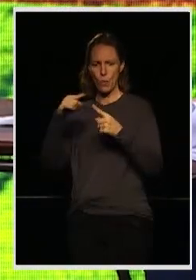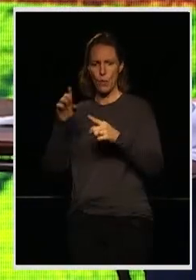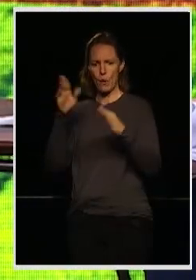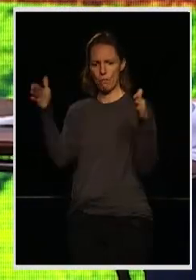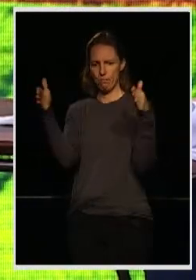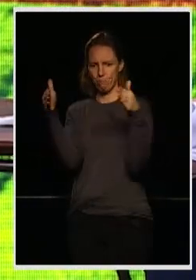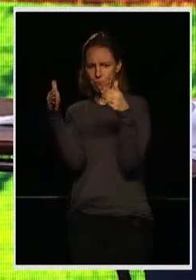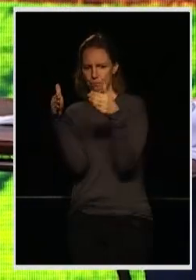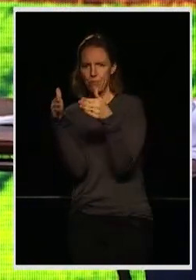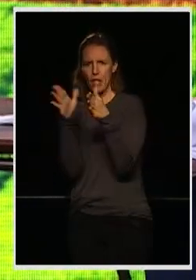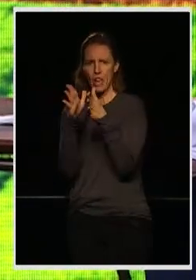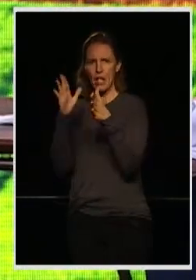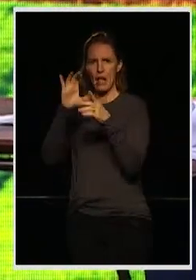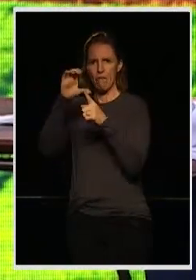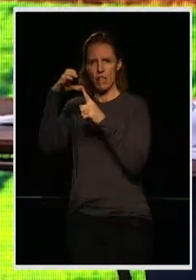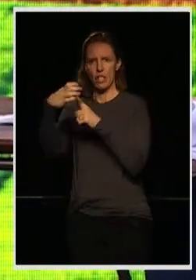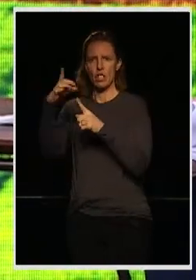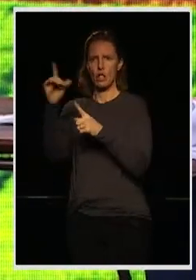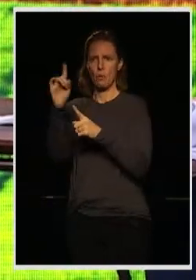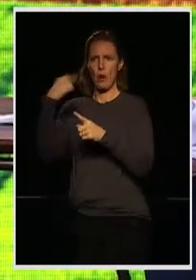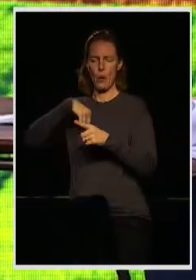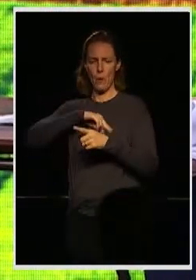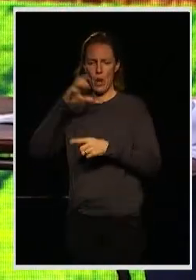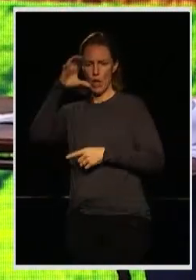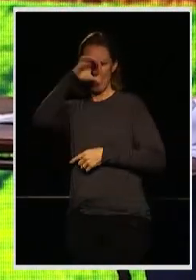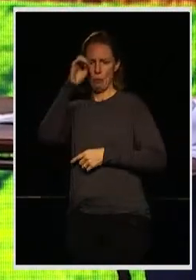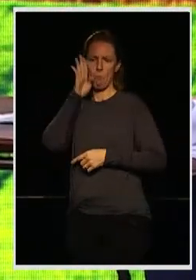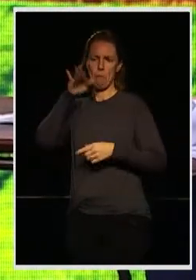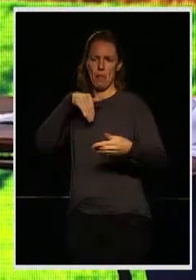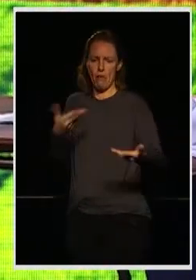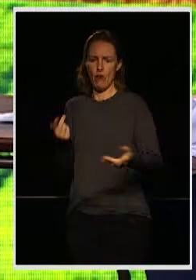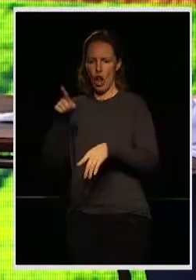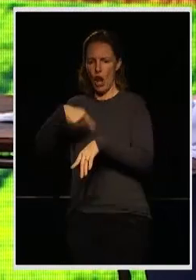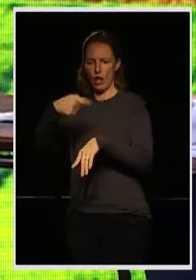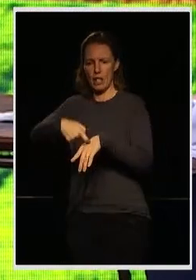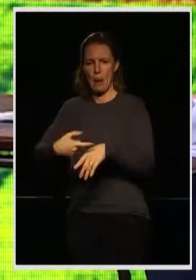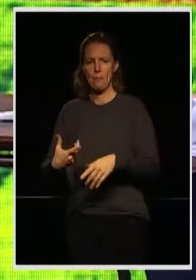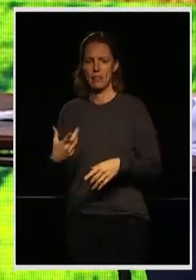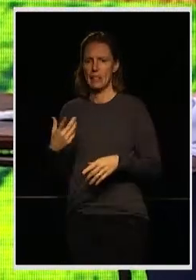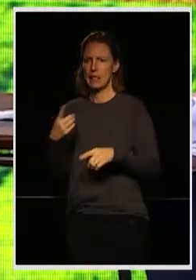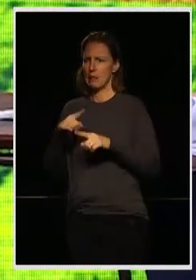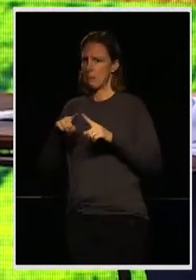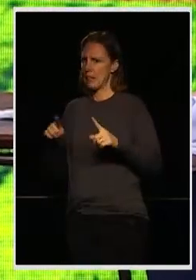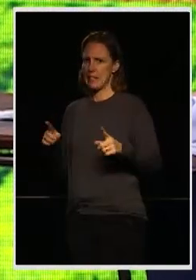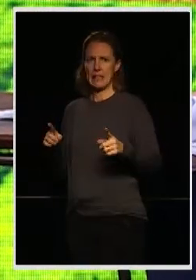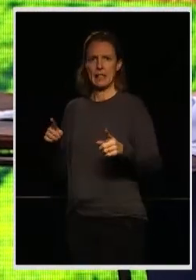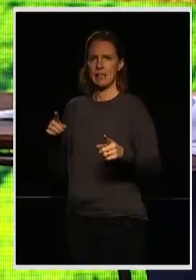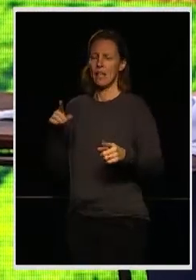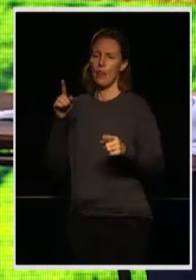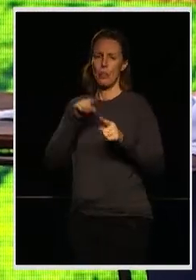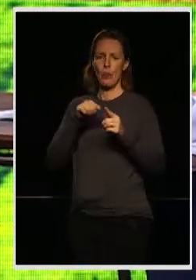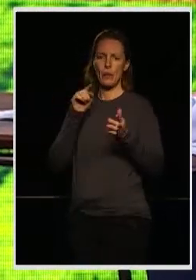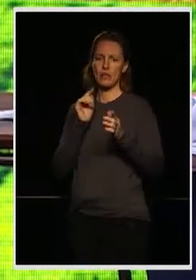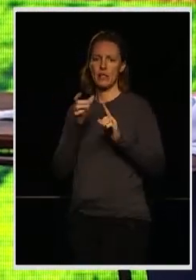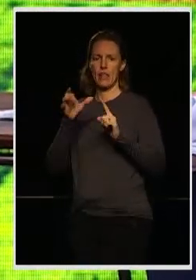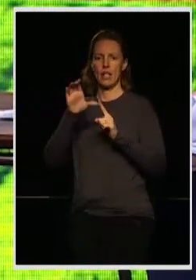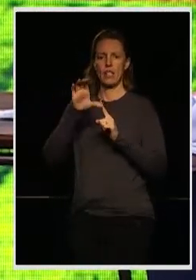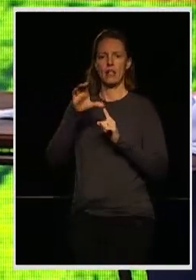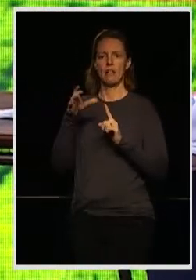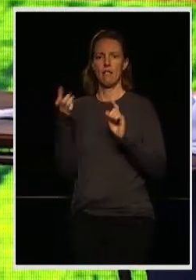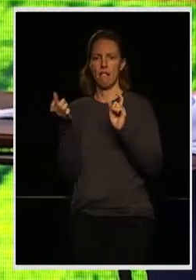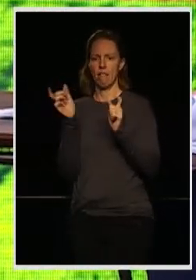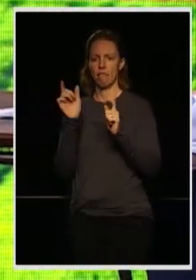narrow envelope of conditions which we assumed would be here for a long time. It turns out those conditions are changing incredibly